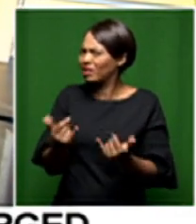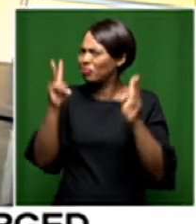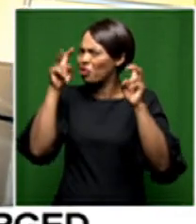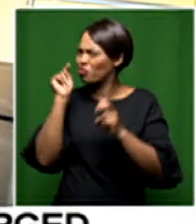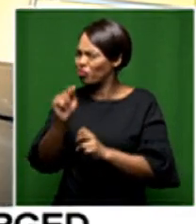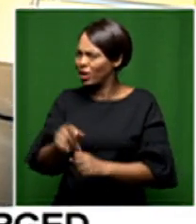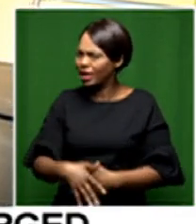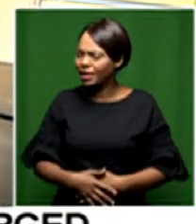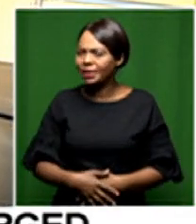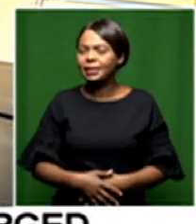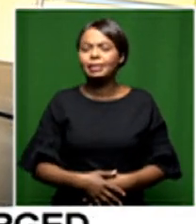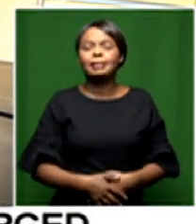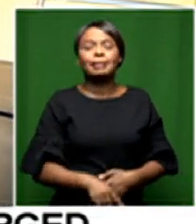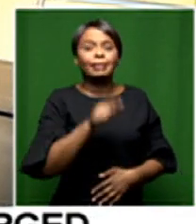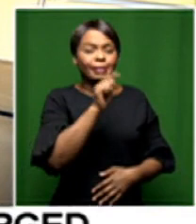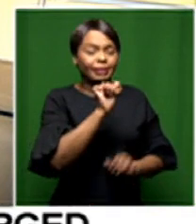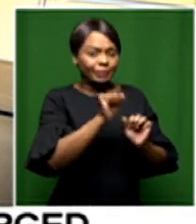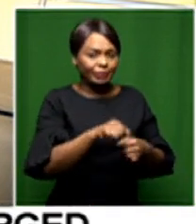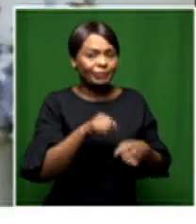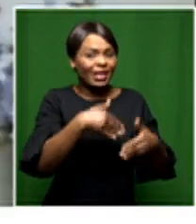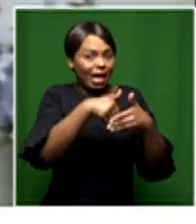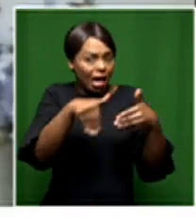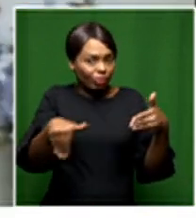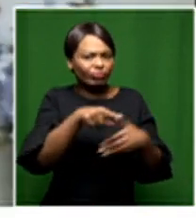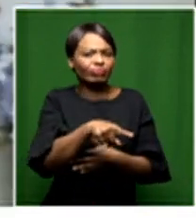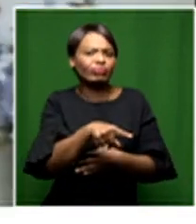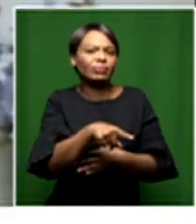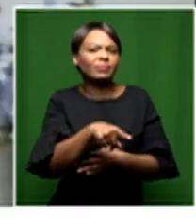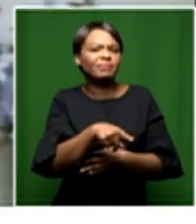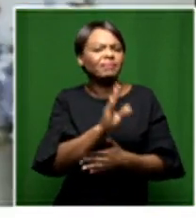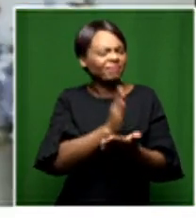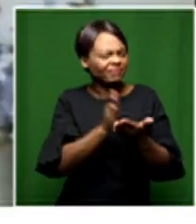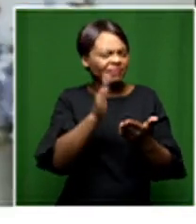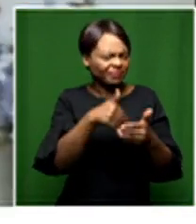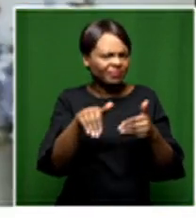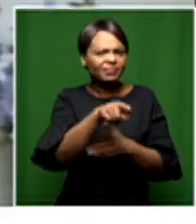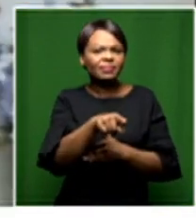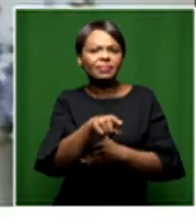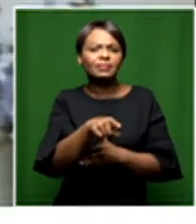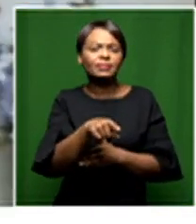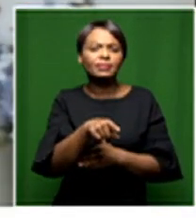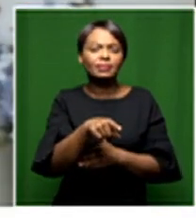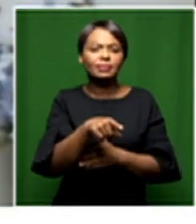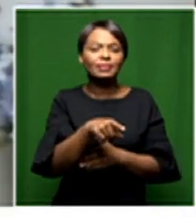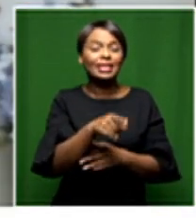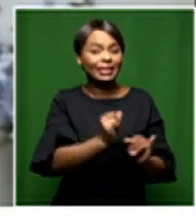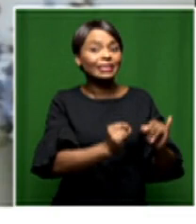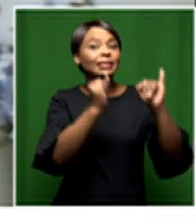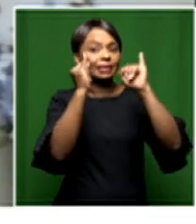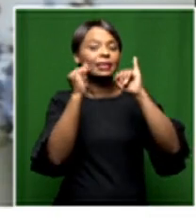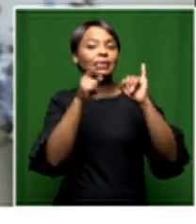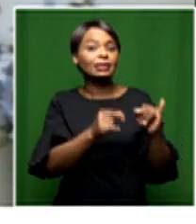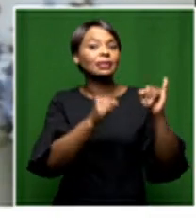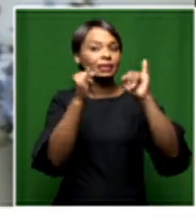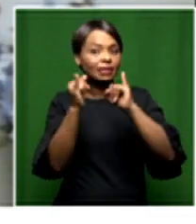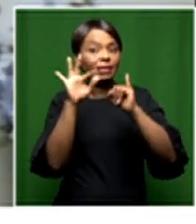Yes, unless that stepping aside is going to be taken seriously, there are going to be very serious crises.